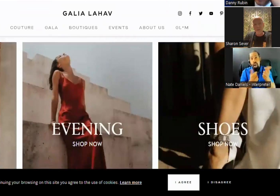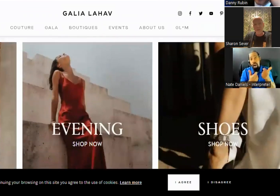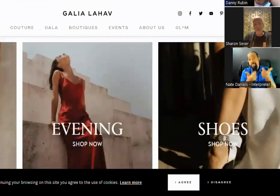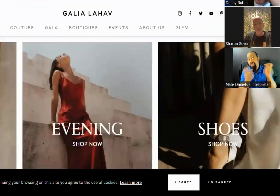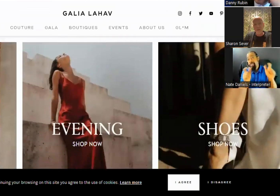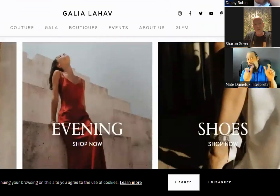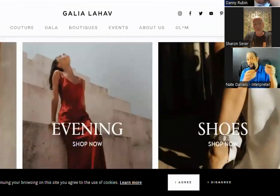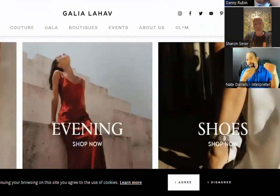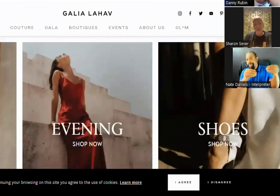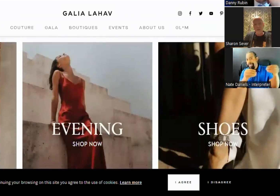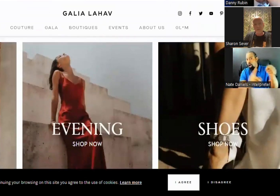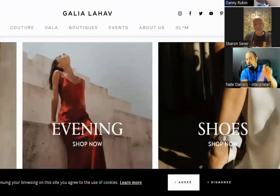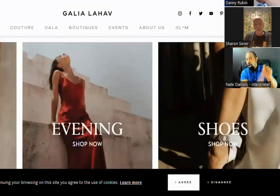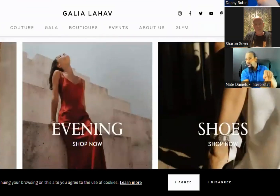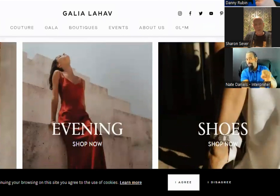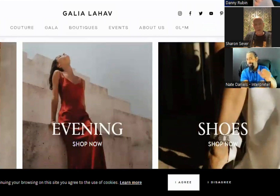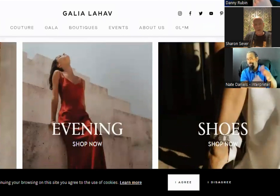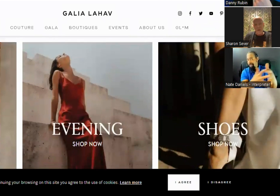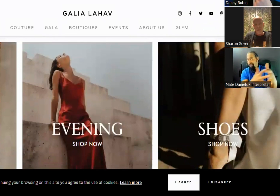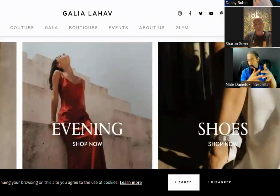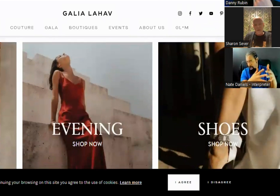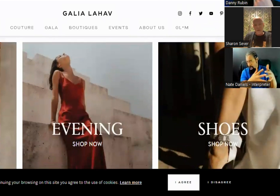US, because